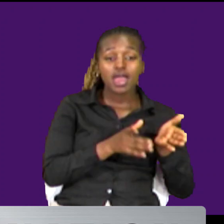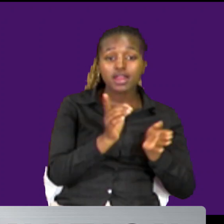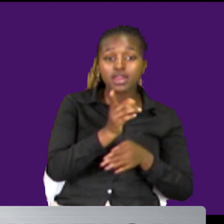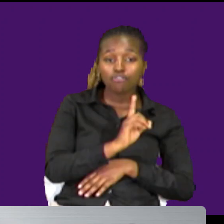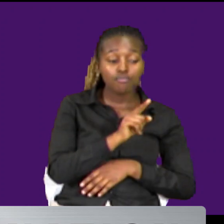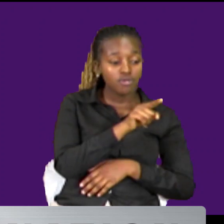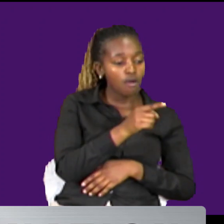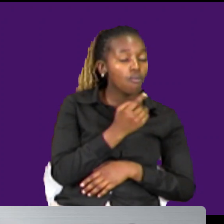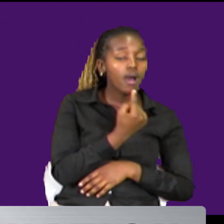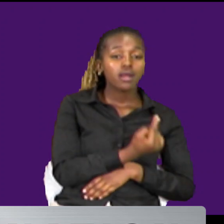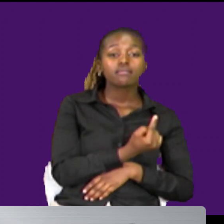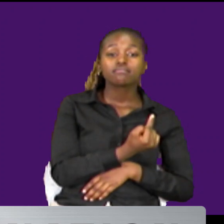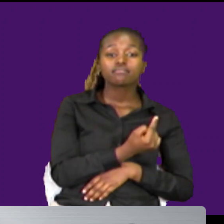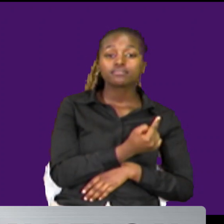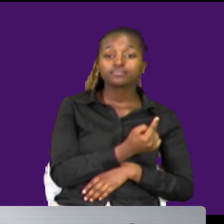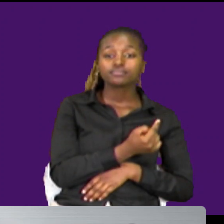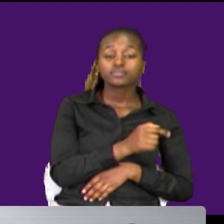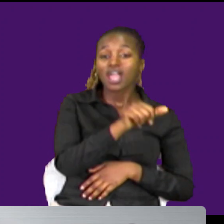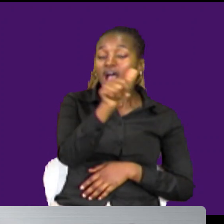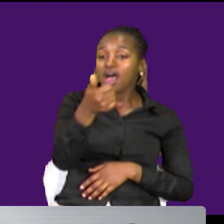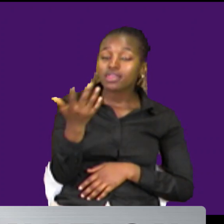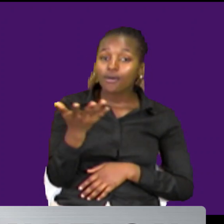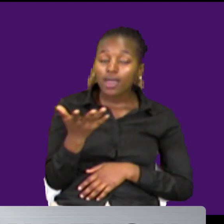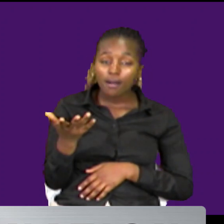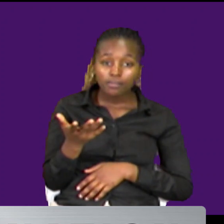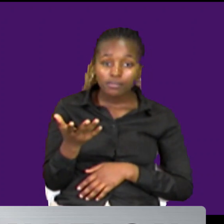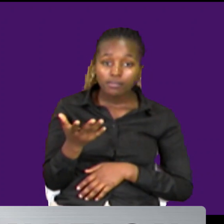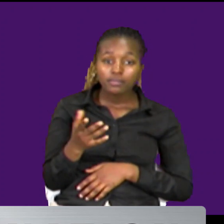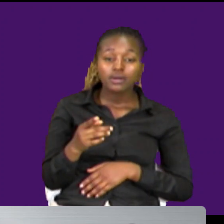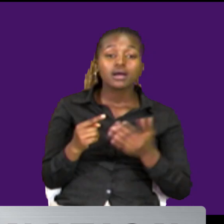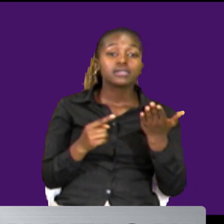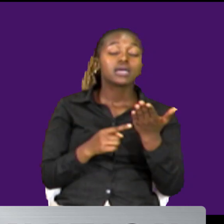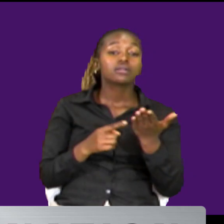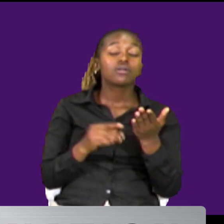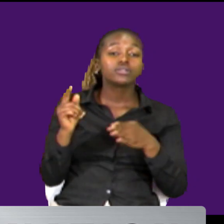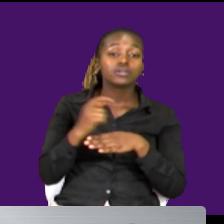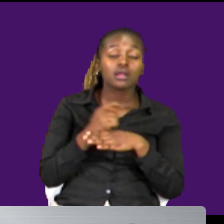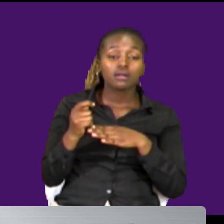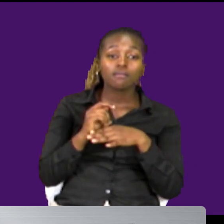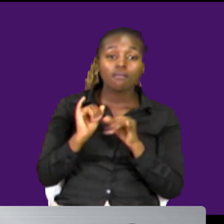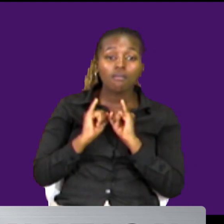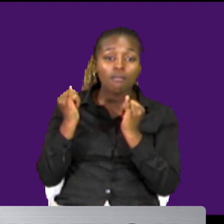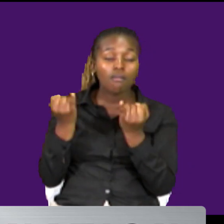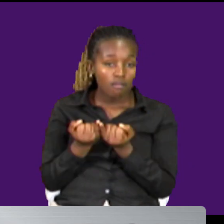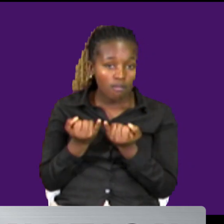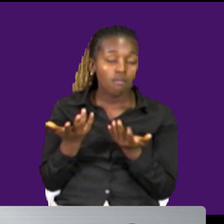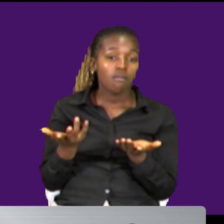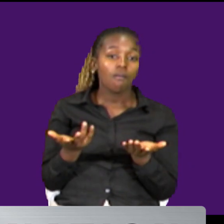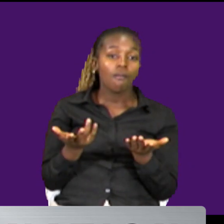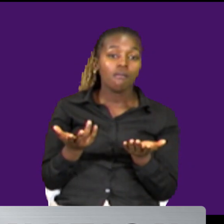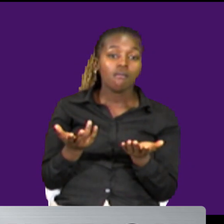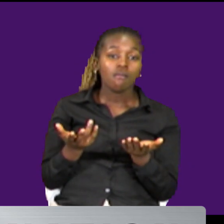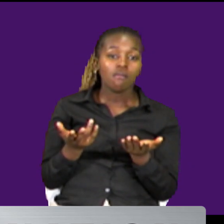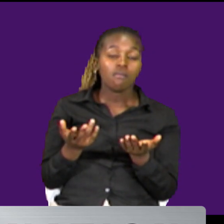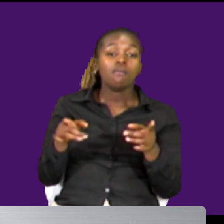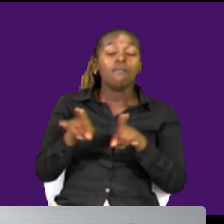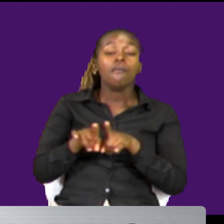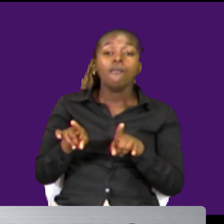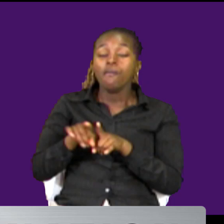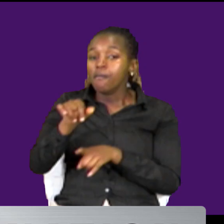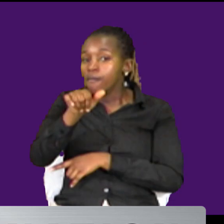day. There is the other one at the Technical Training Institute, just behind Pangani. Right. And there's